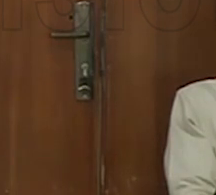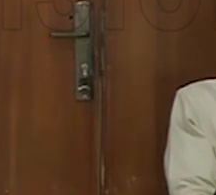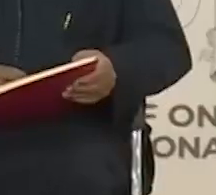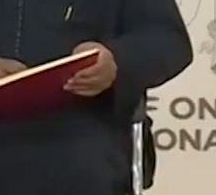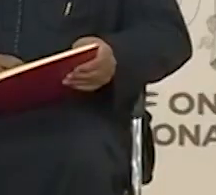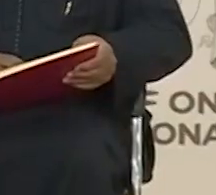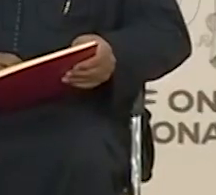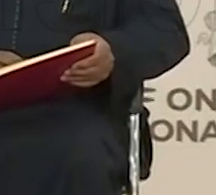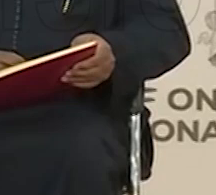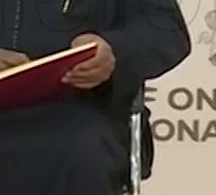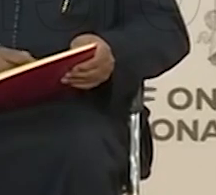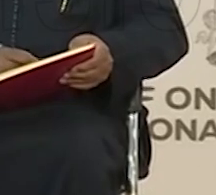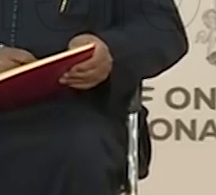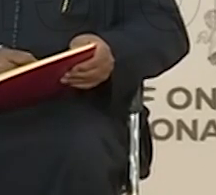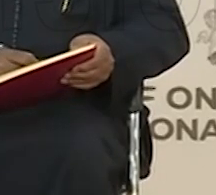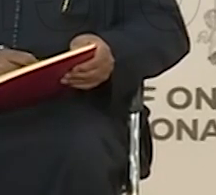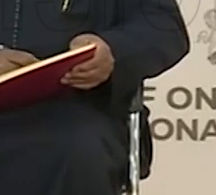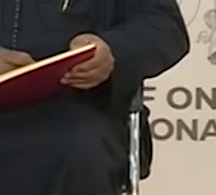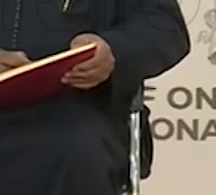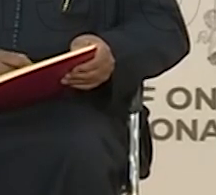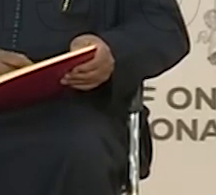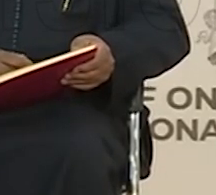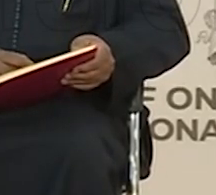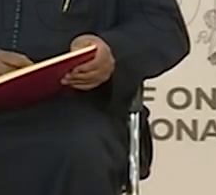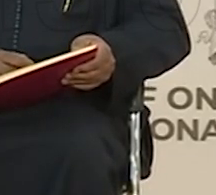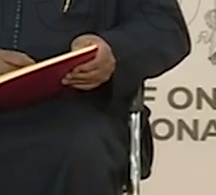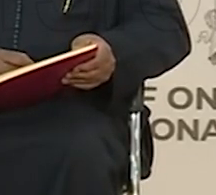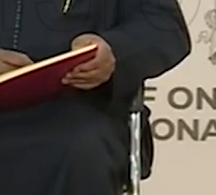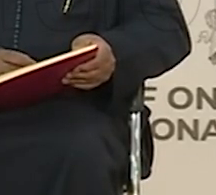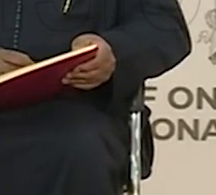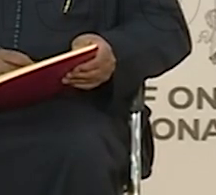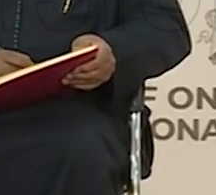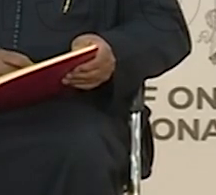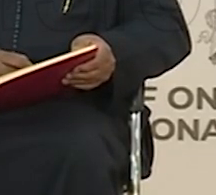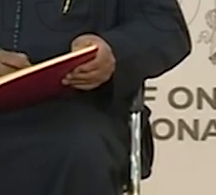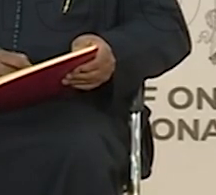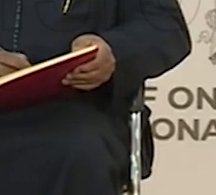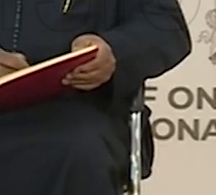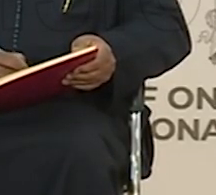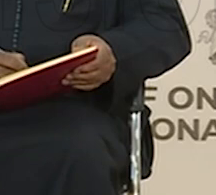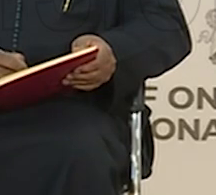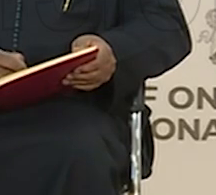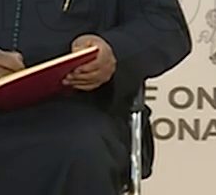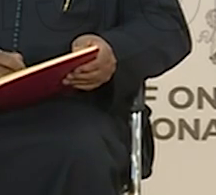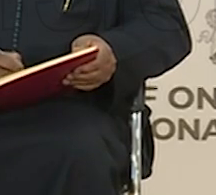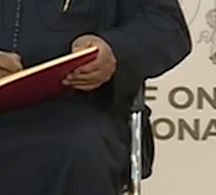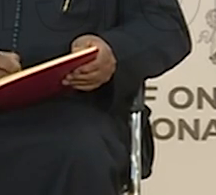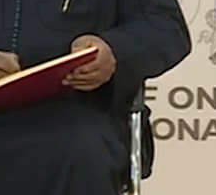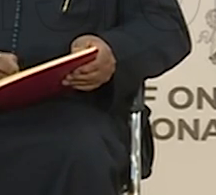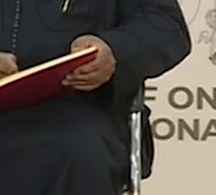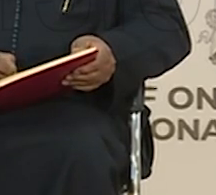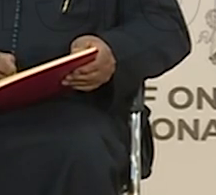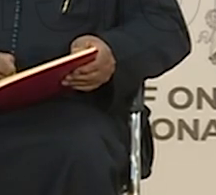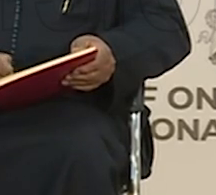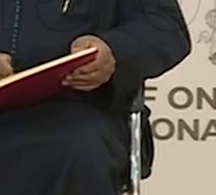the country, or is that for specific health facilities? We need that clarification so that way people know where to go just in